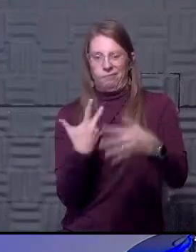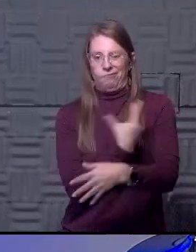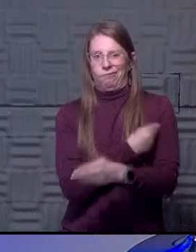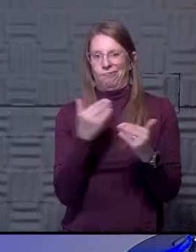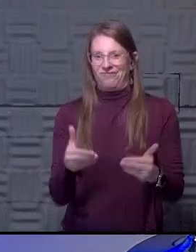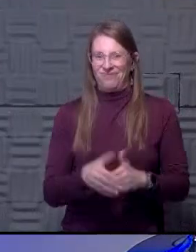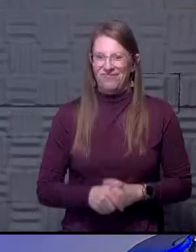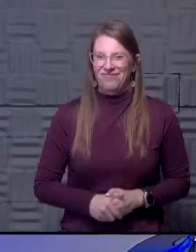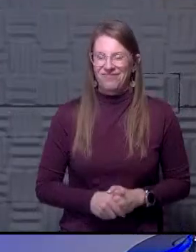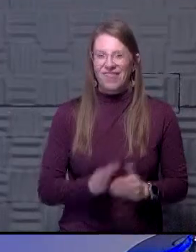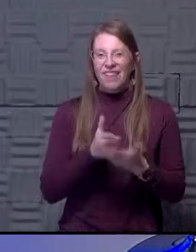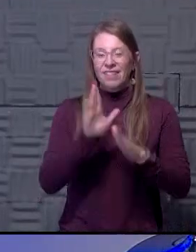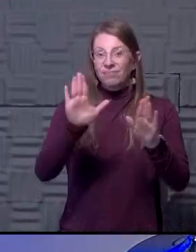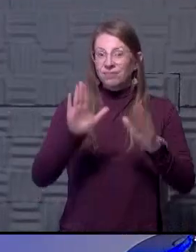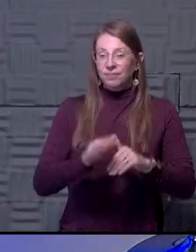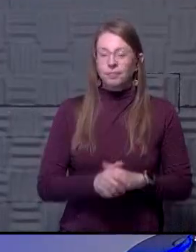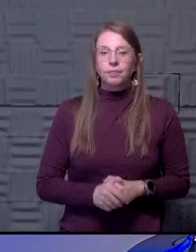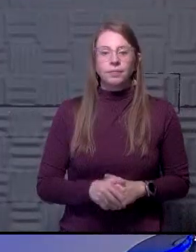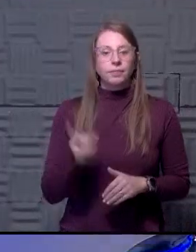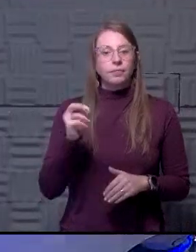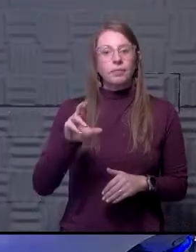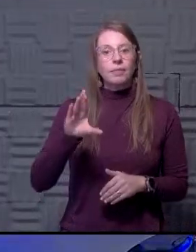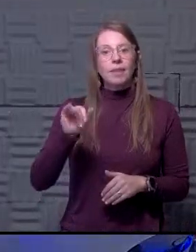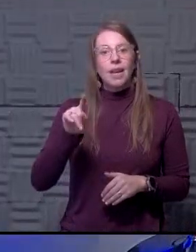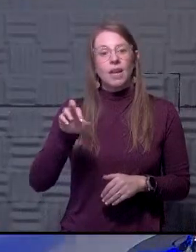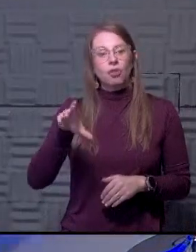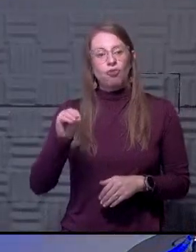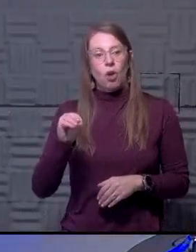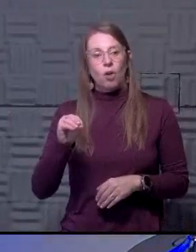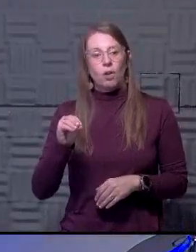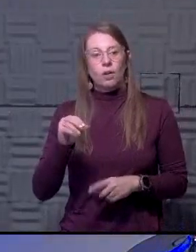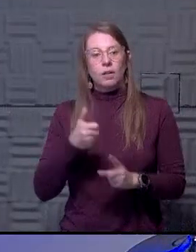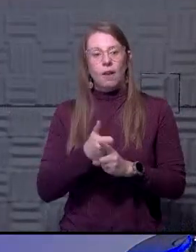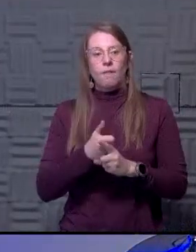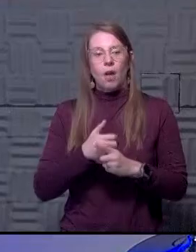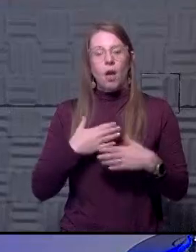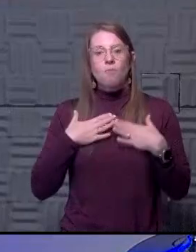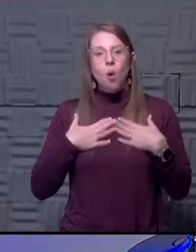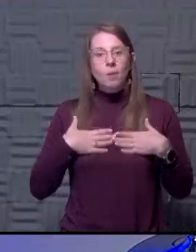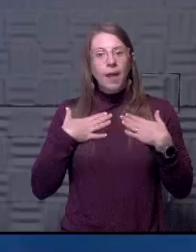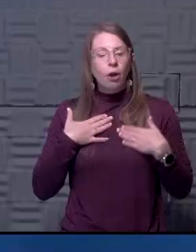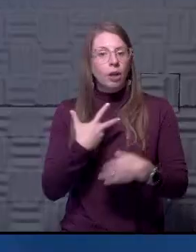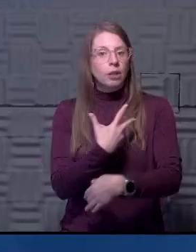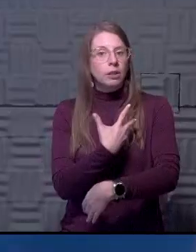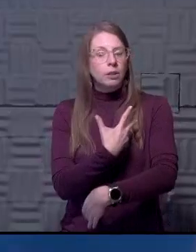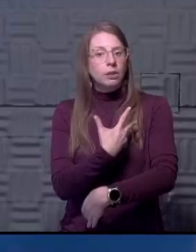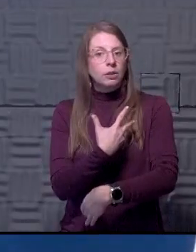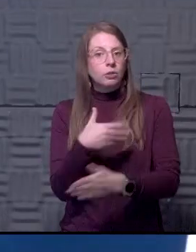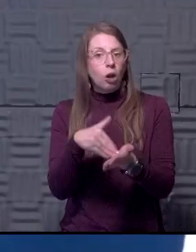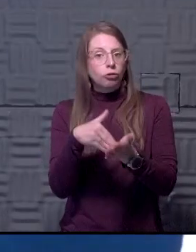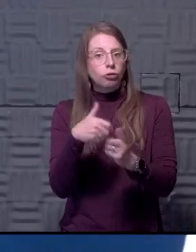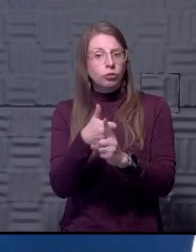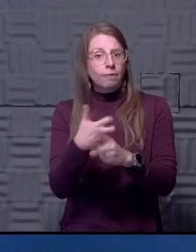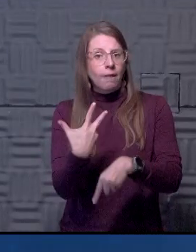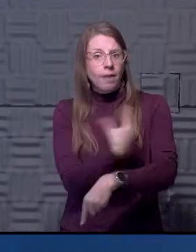right. Excellent. So, Dr. Castro, as a pulmonary doc, are you going to get a vaccine? Yes, I've received